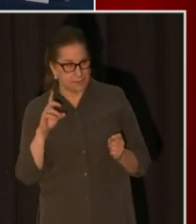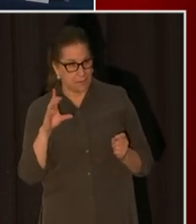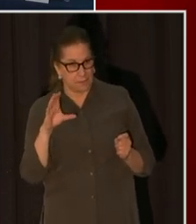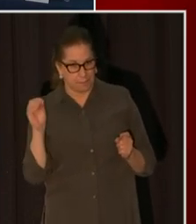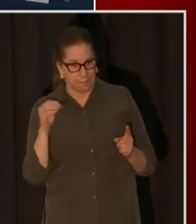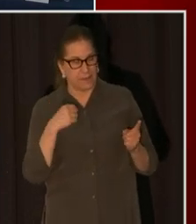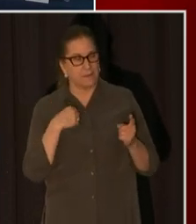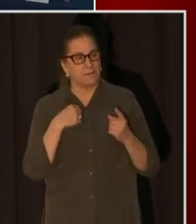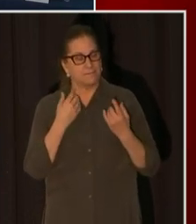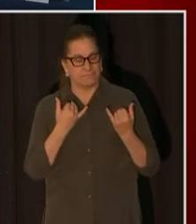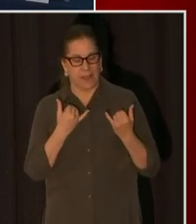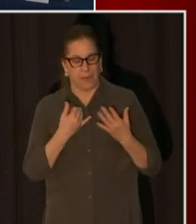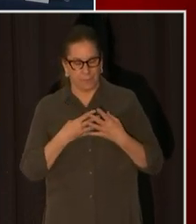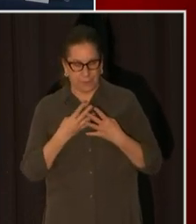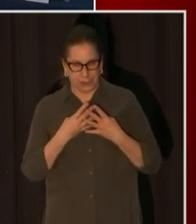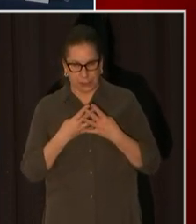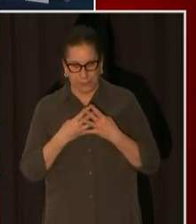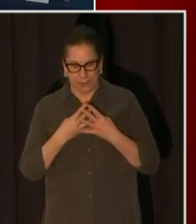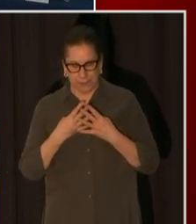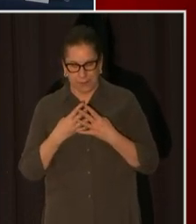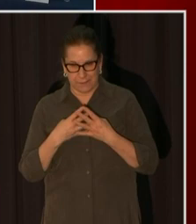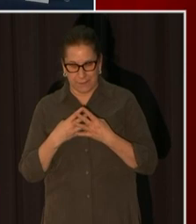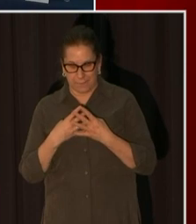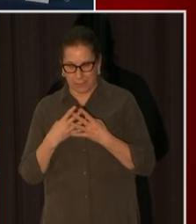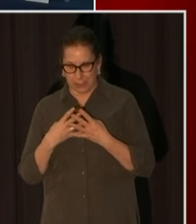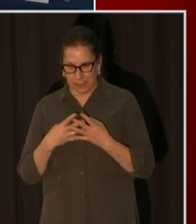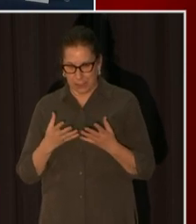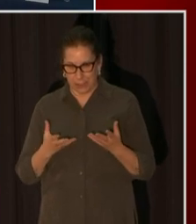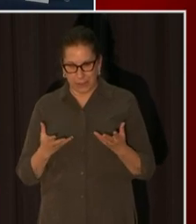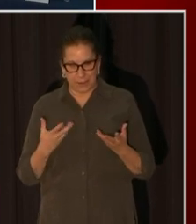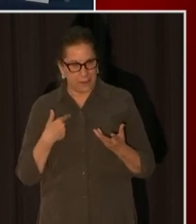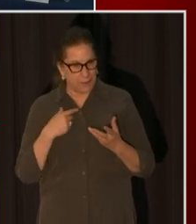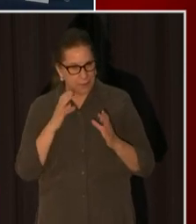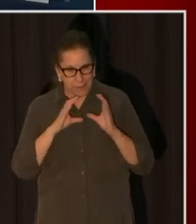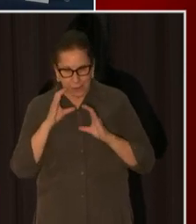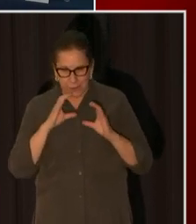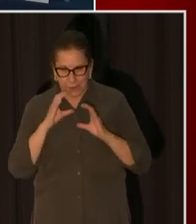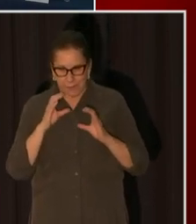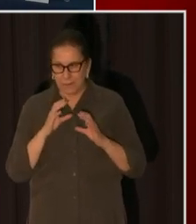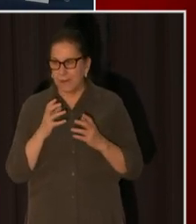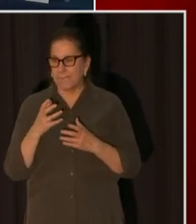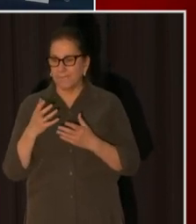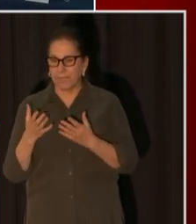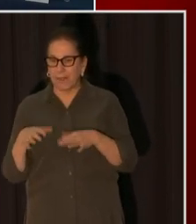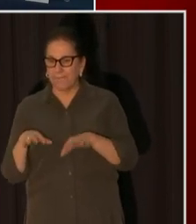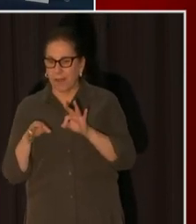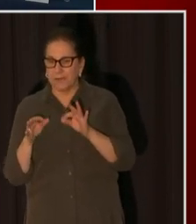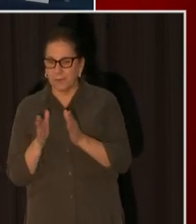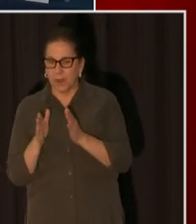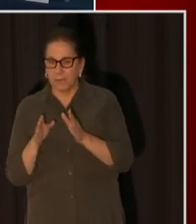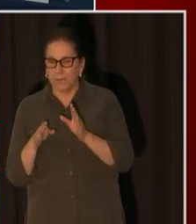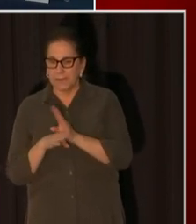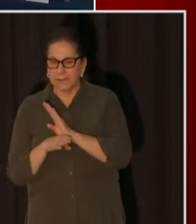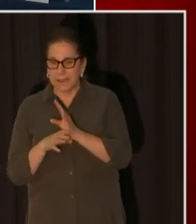Facebook has Verizon, there's a bunch of other grant sources that are out there that people can